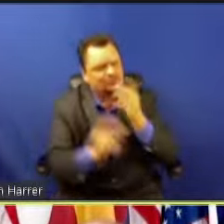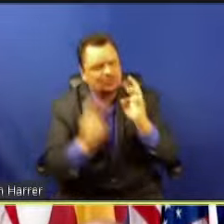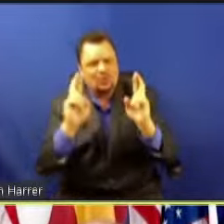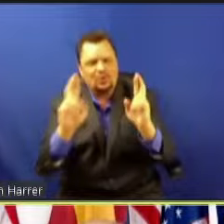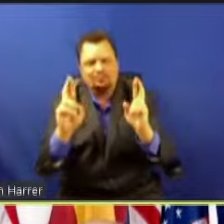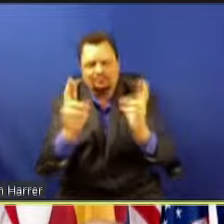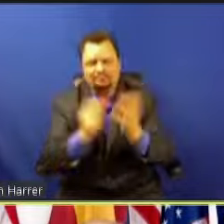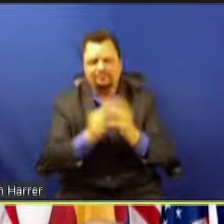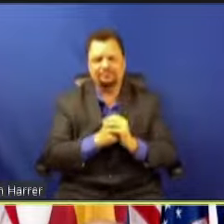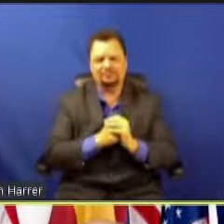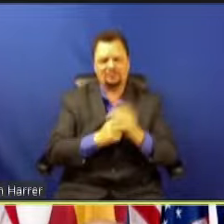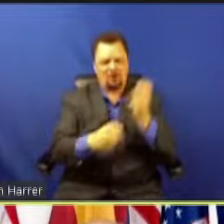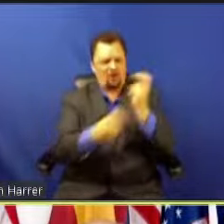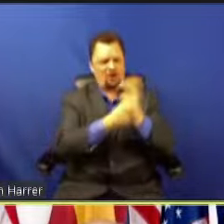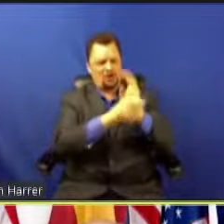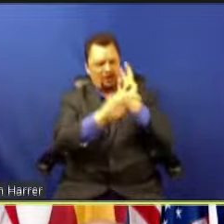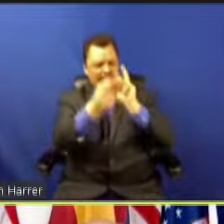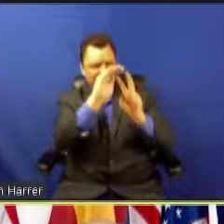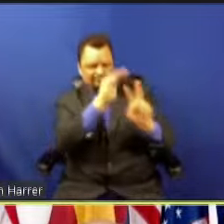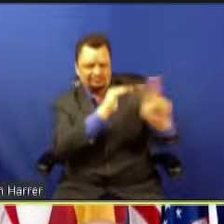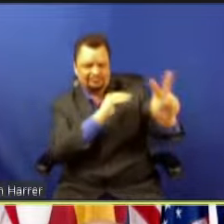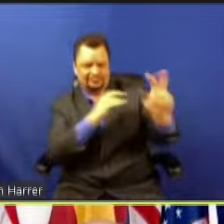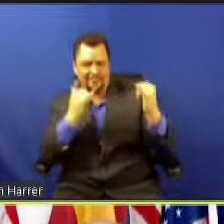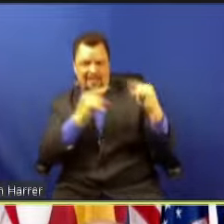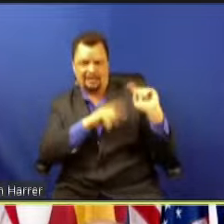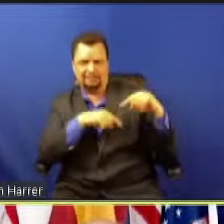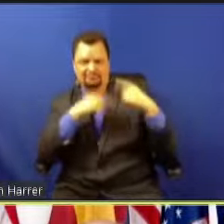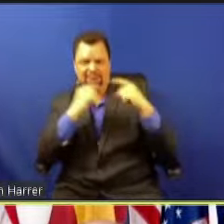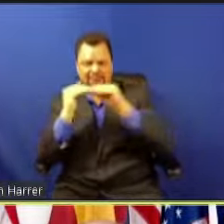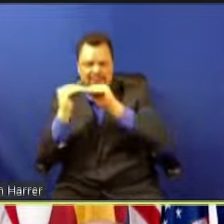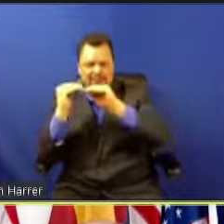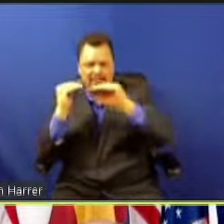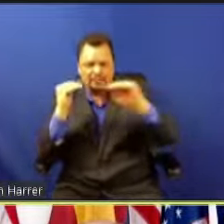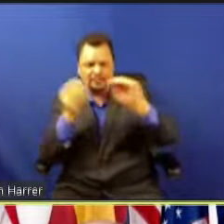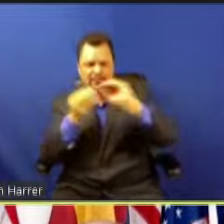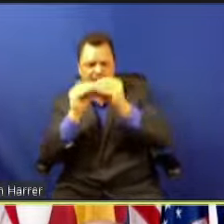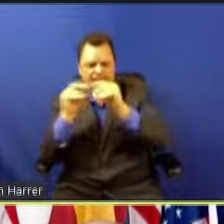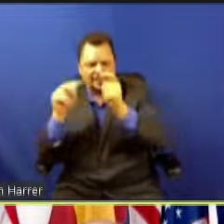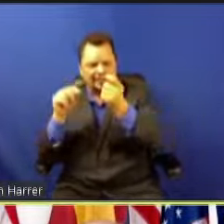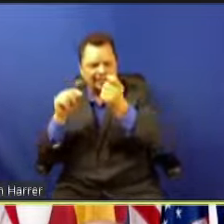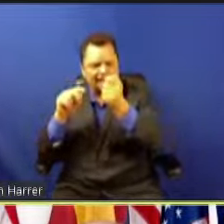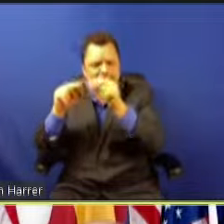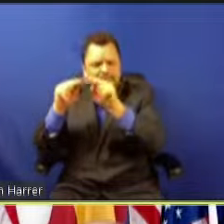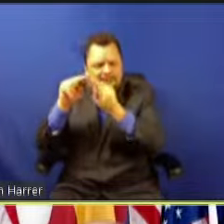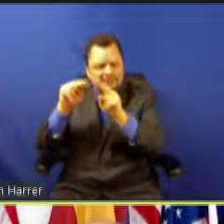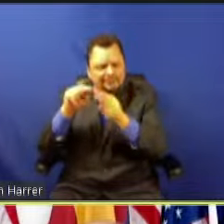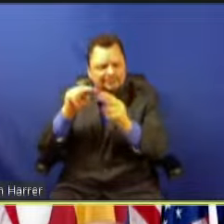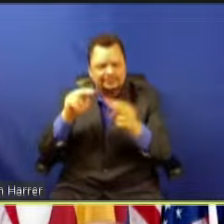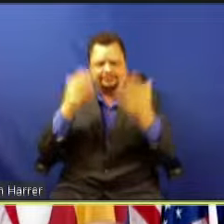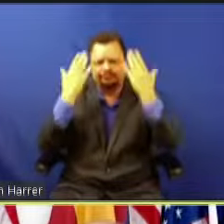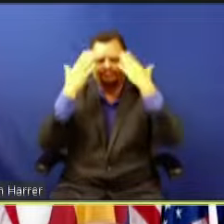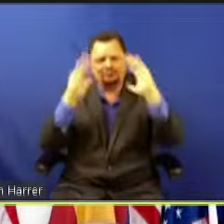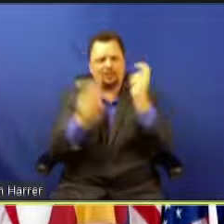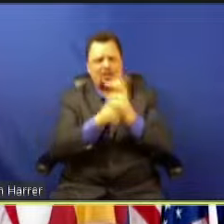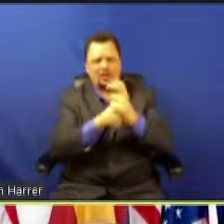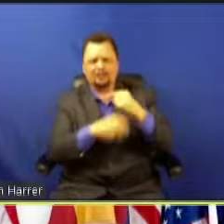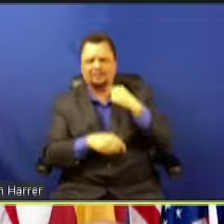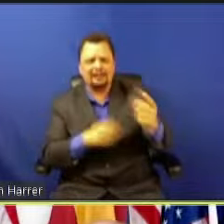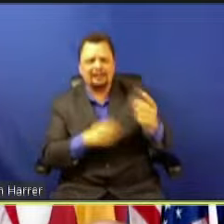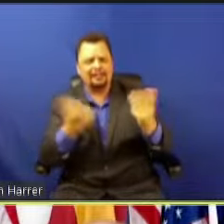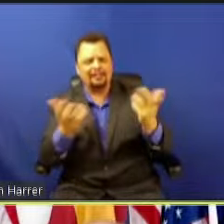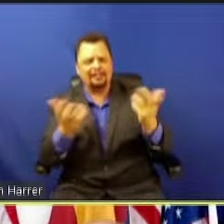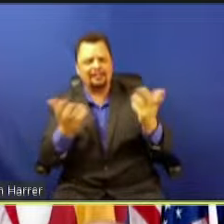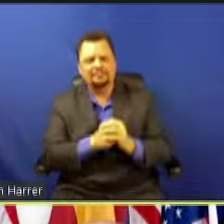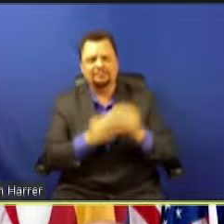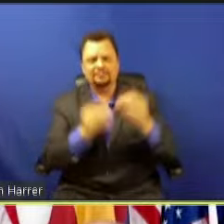certainly showing some degree of stability these last few days, but I think we need a few more days data to say, is it still on a slight